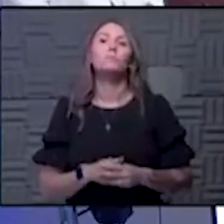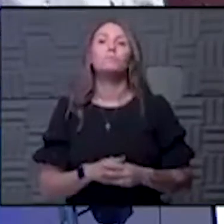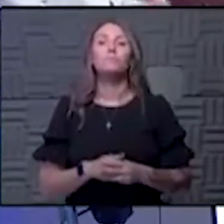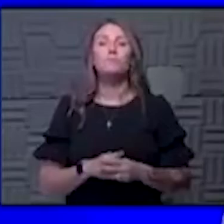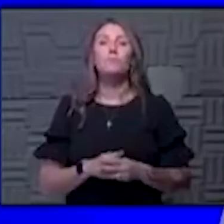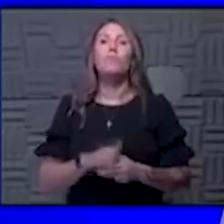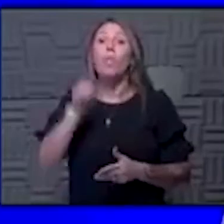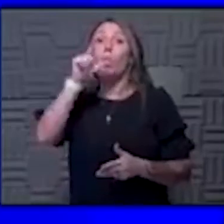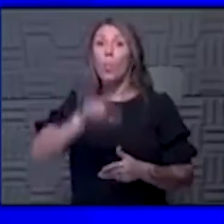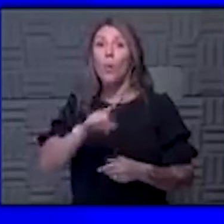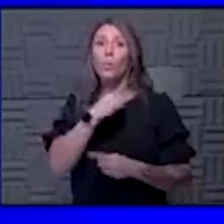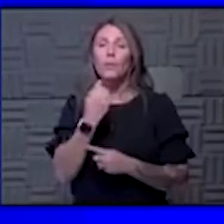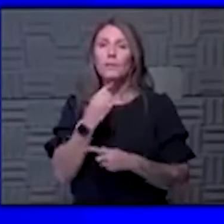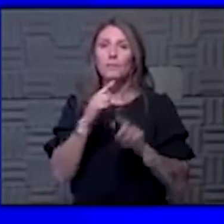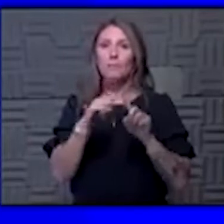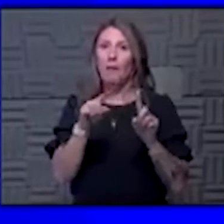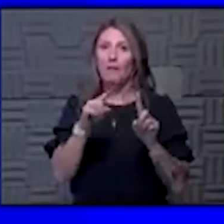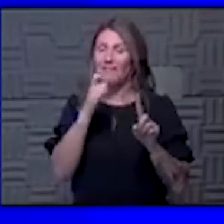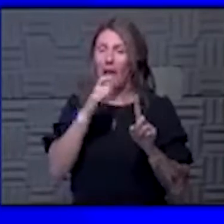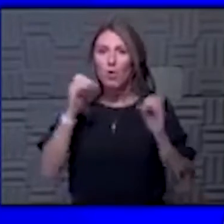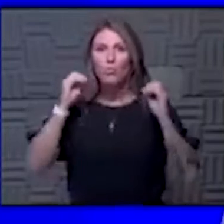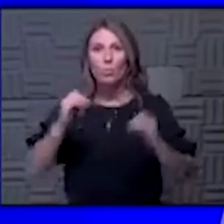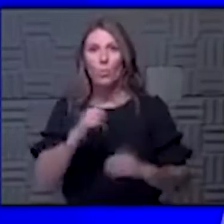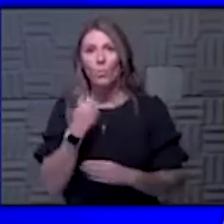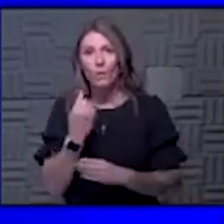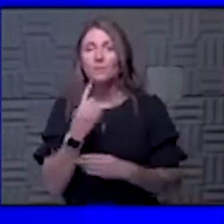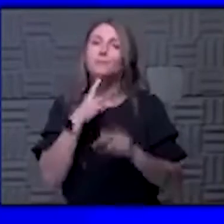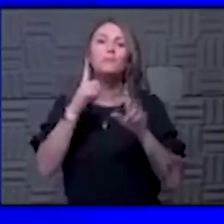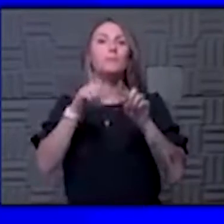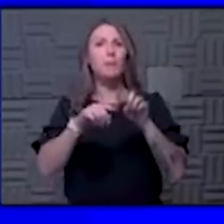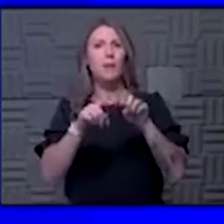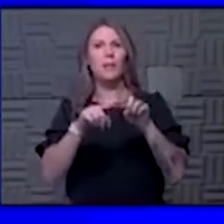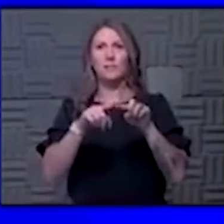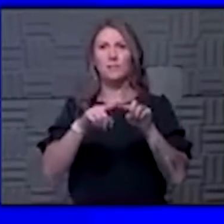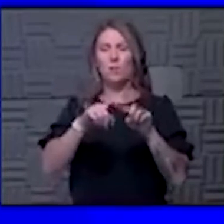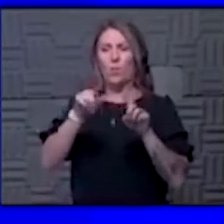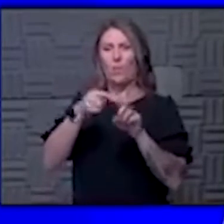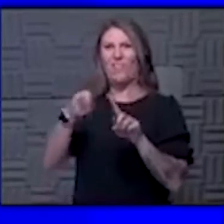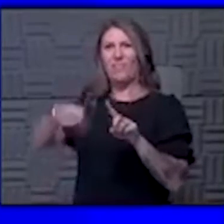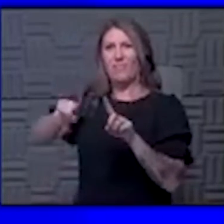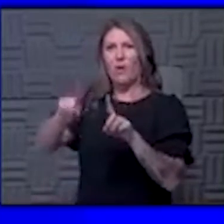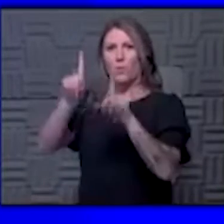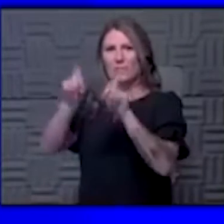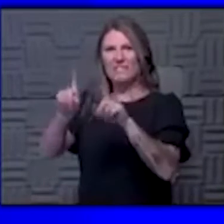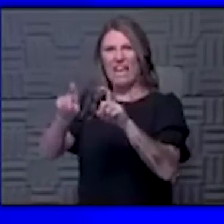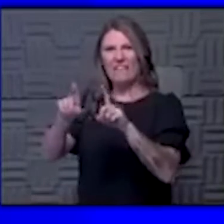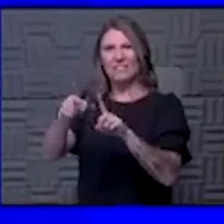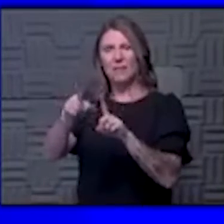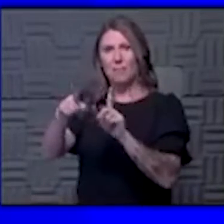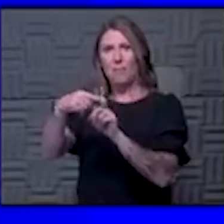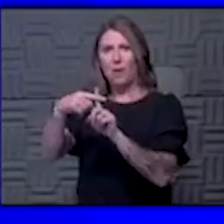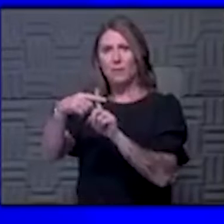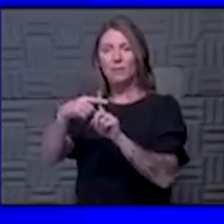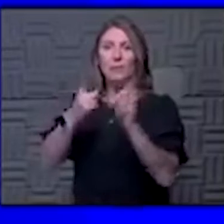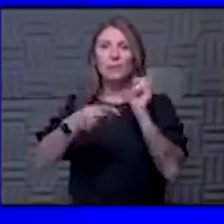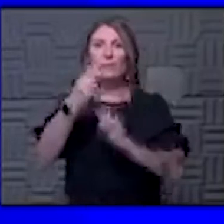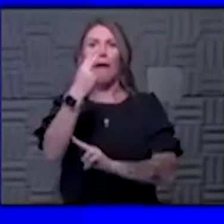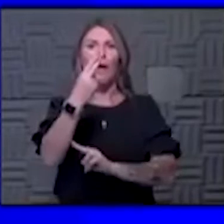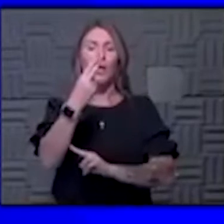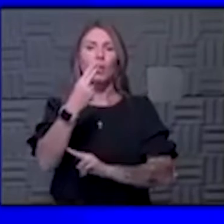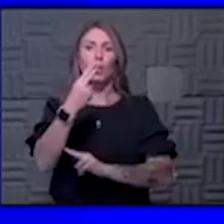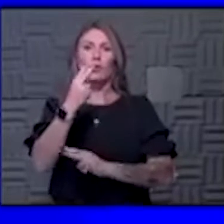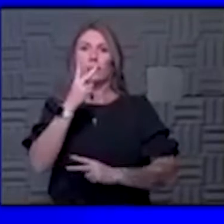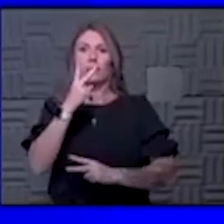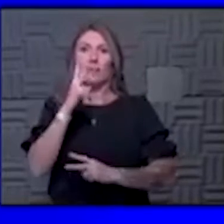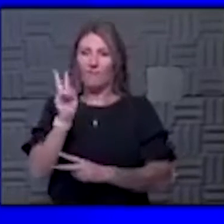low risk, but no risk. I think it also depends when was that person tested positive. Again, we said you're probably having the highest viral titers and